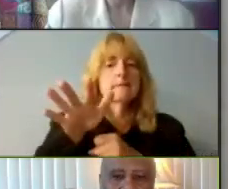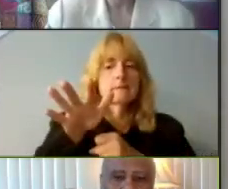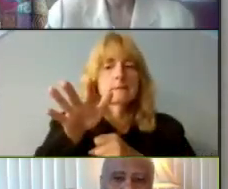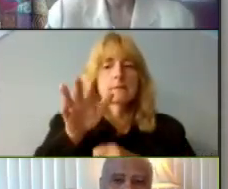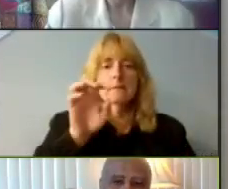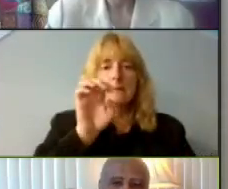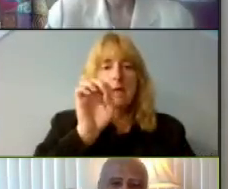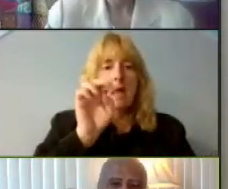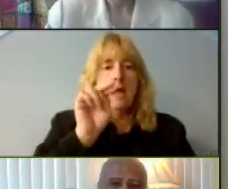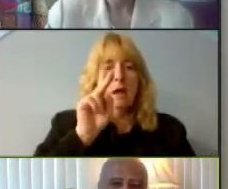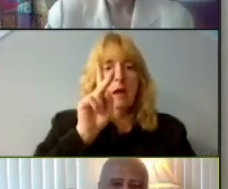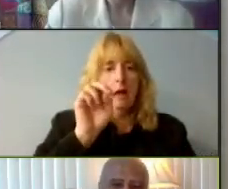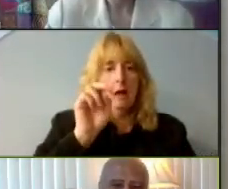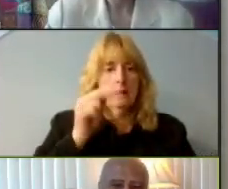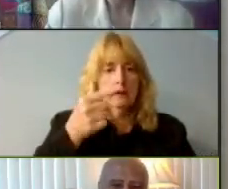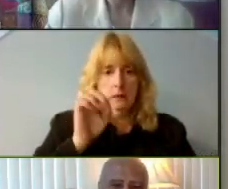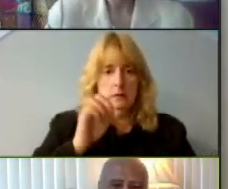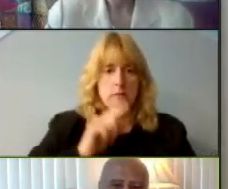Nkenge.